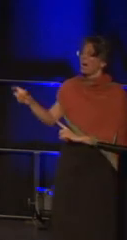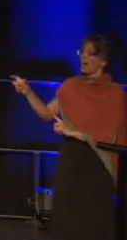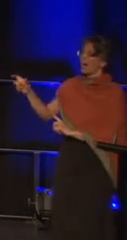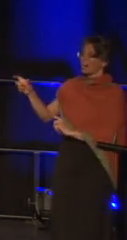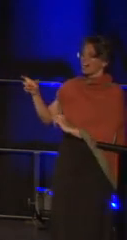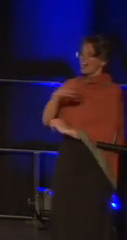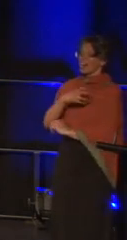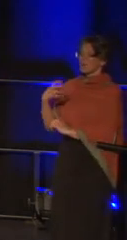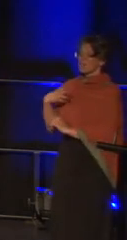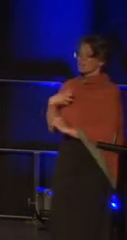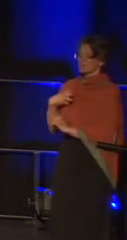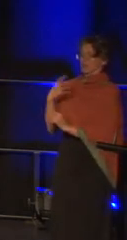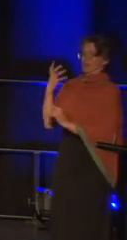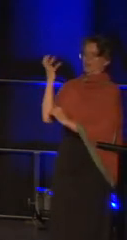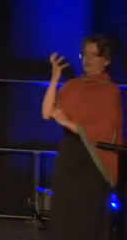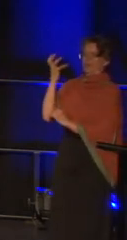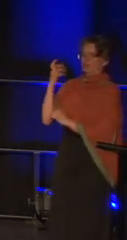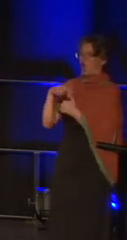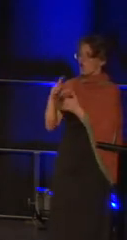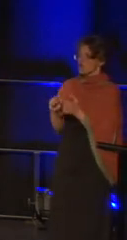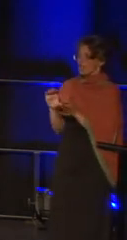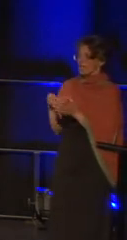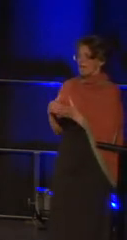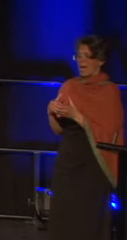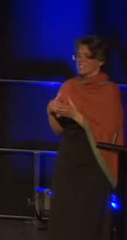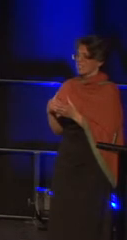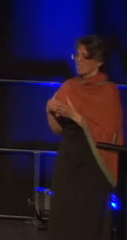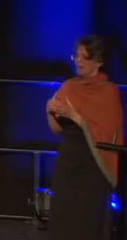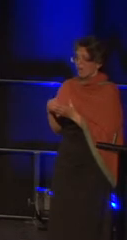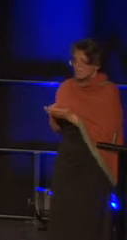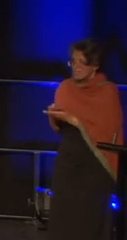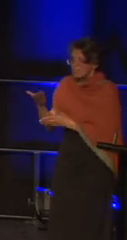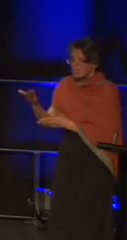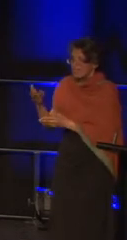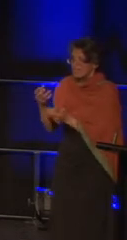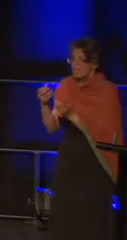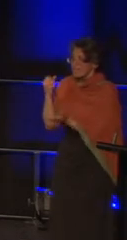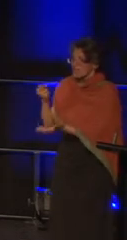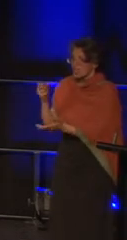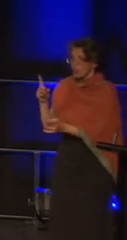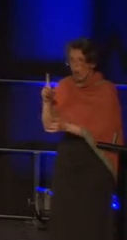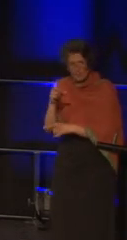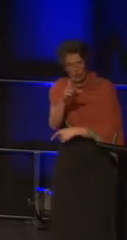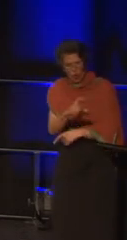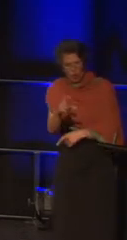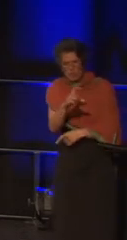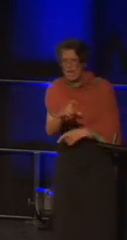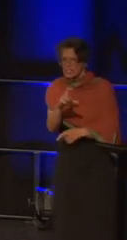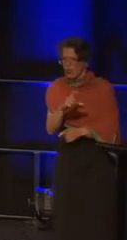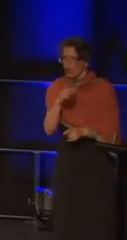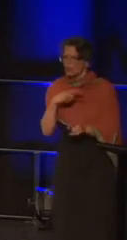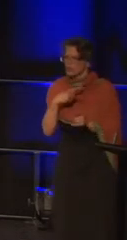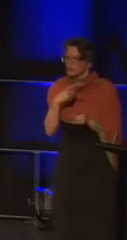years to get her out. The Green Party spent half of their campaign budget for the whole country in just the Coromandel that year because of the dirty